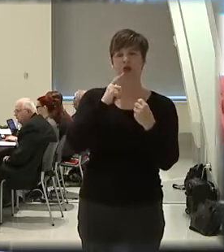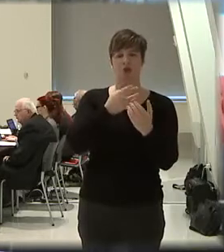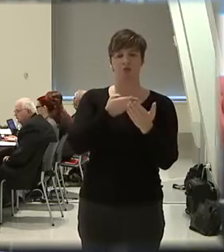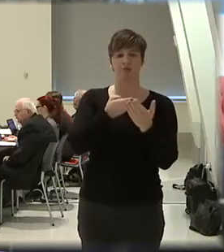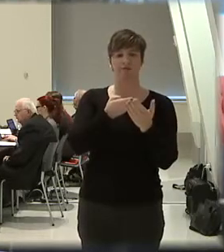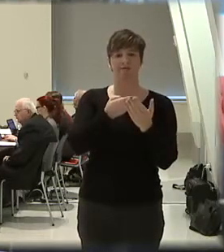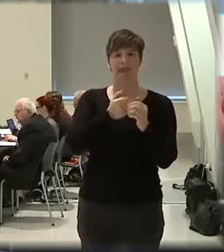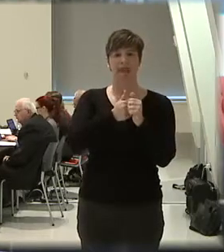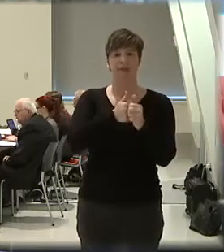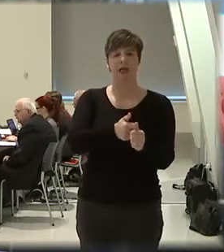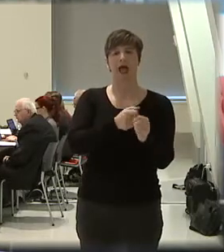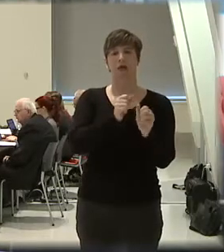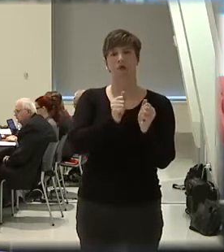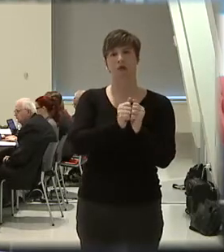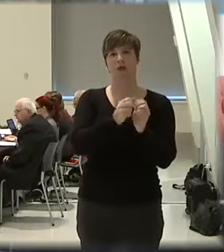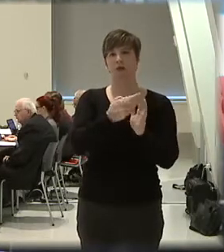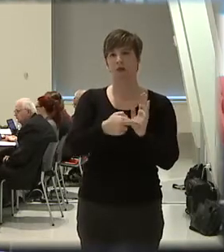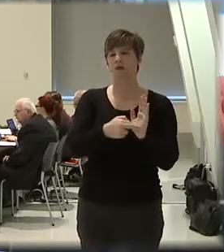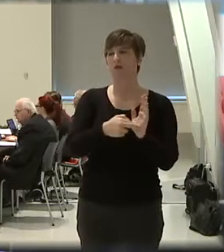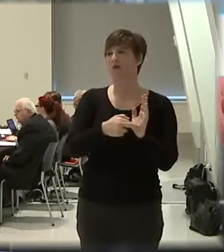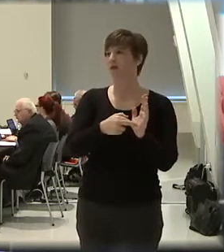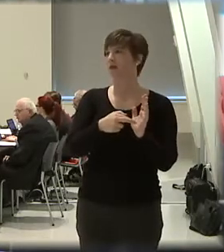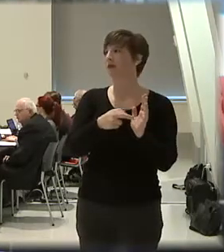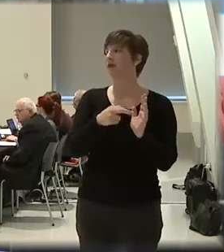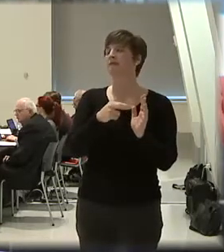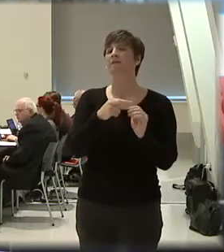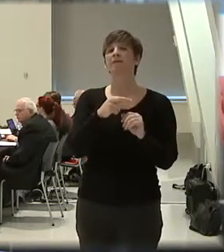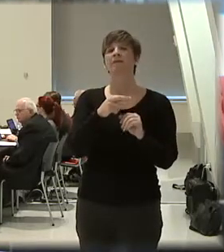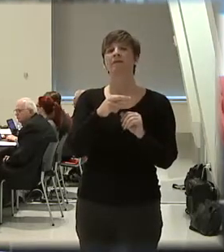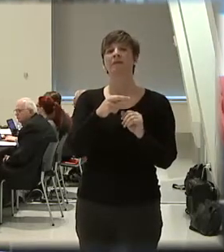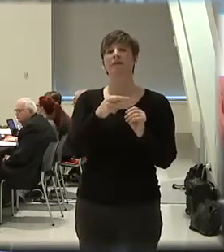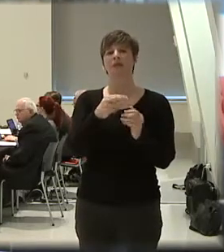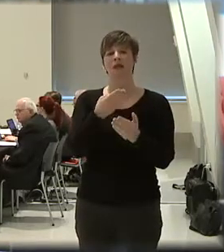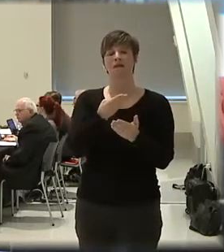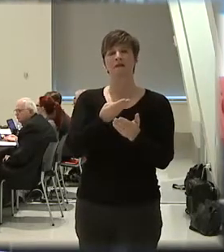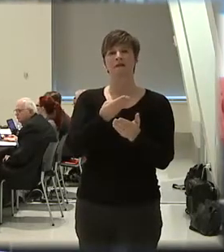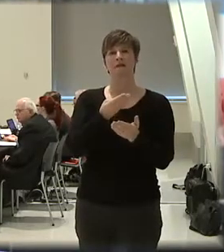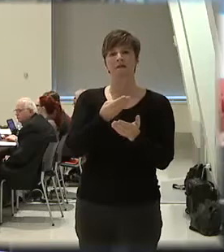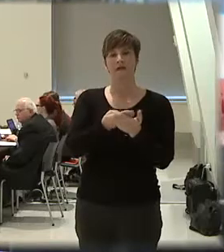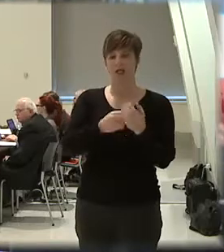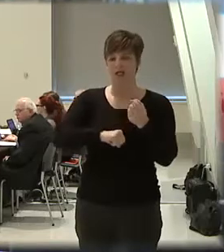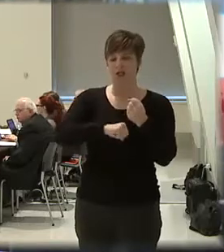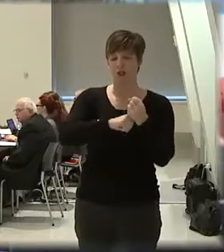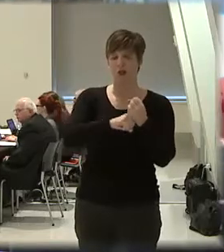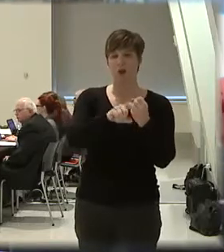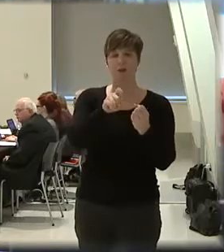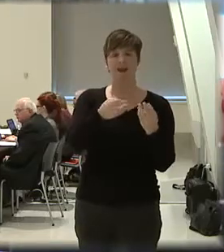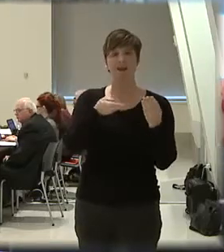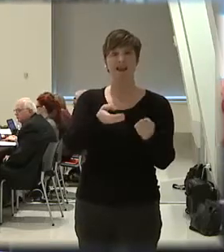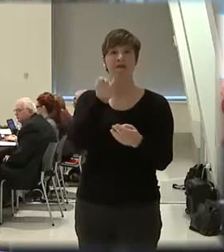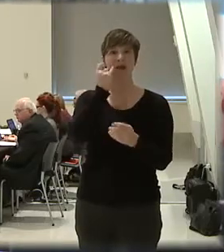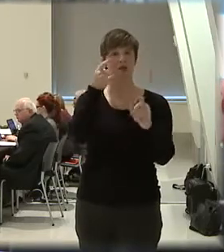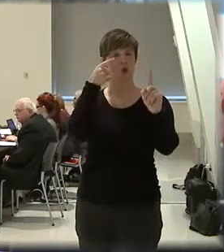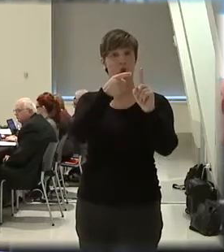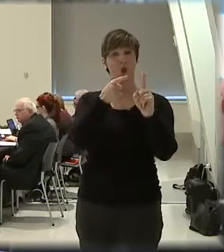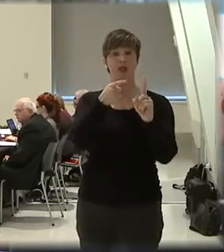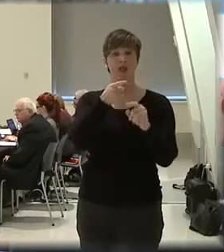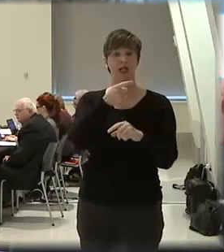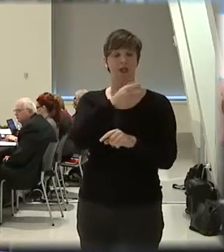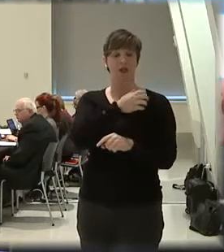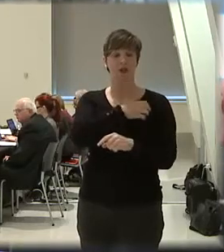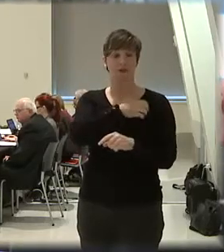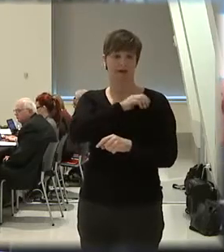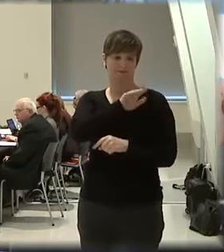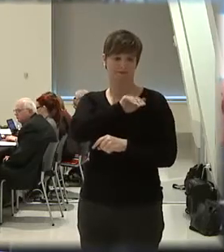evidentiary protocols. 30-second trick. Federal funding must be provided if the goal is to equip officers throughout the country with